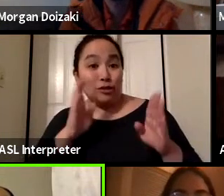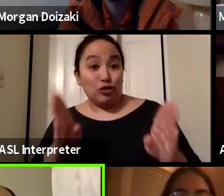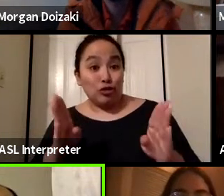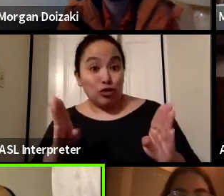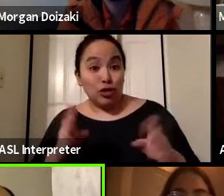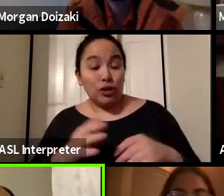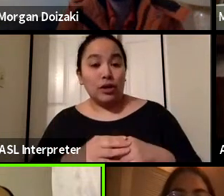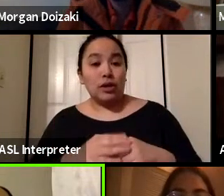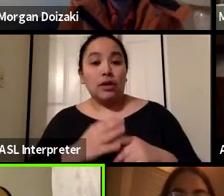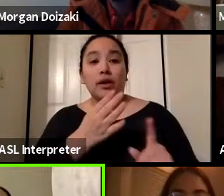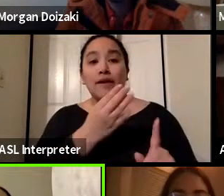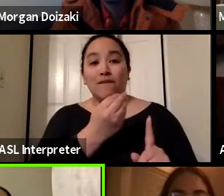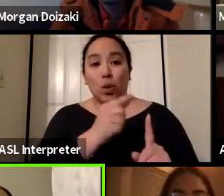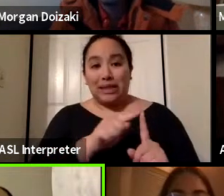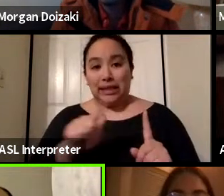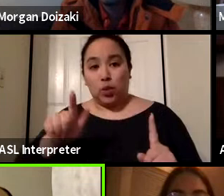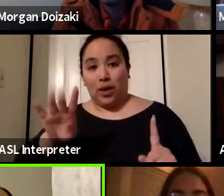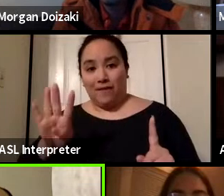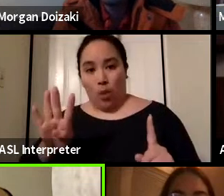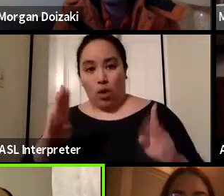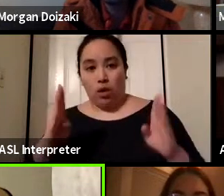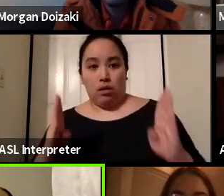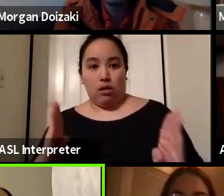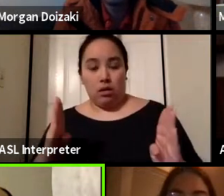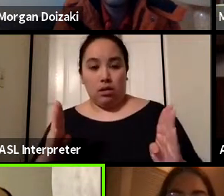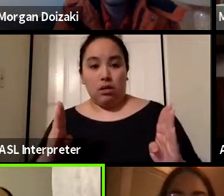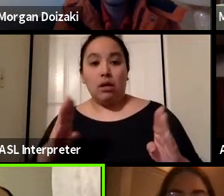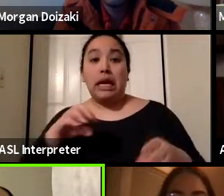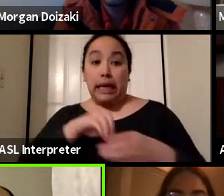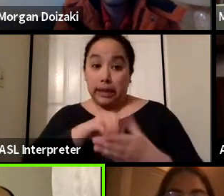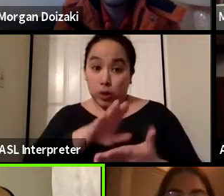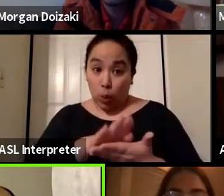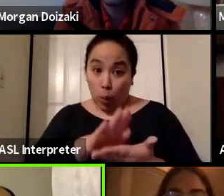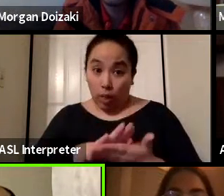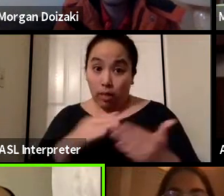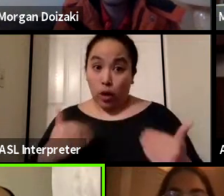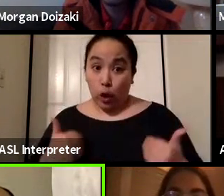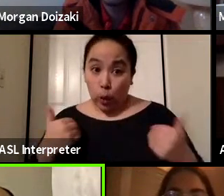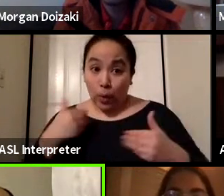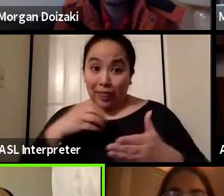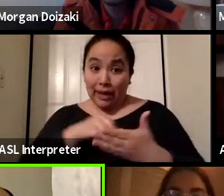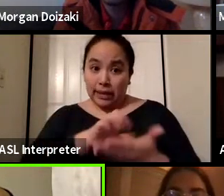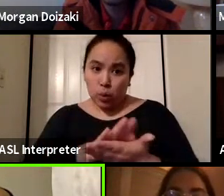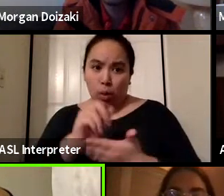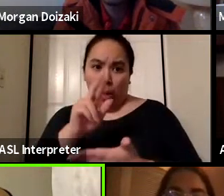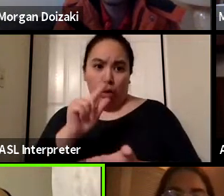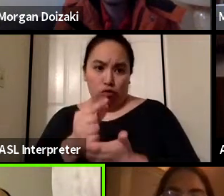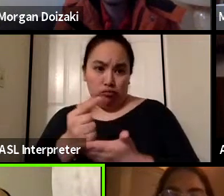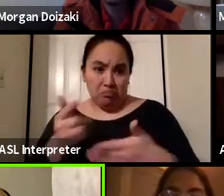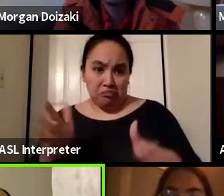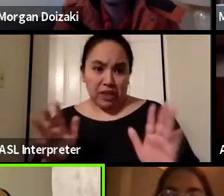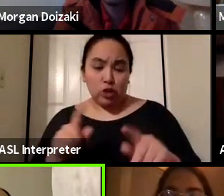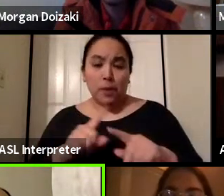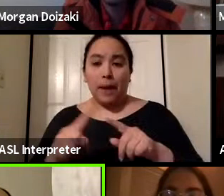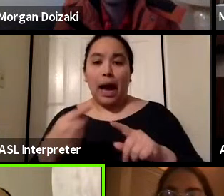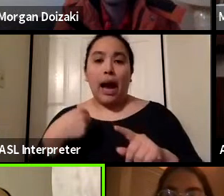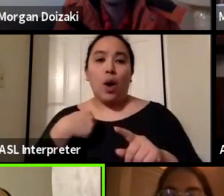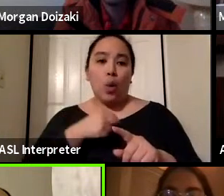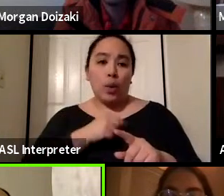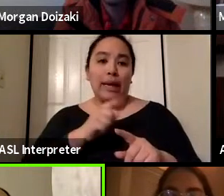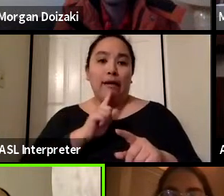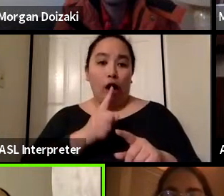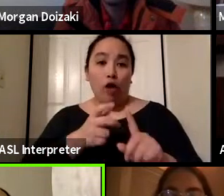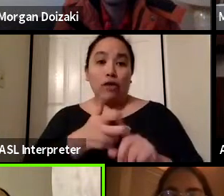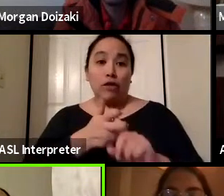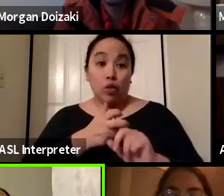cohort, 14 to 24. That includes in-school youth who are in school, youth who are out of school, but primarily we're recruiting youth who live in